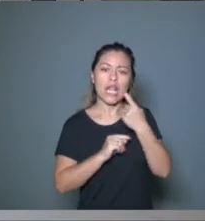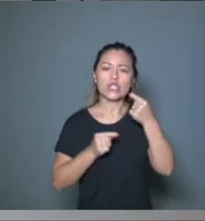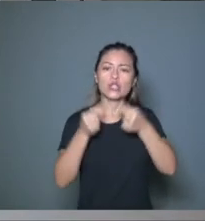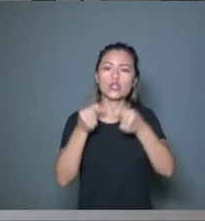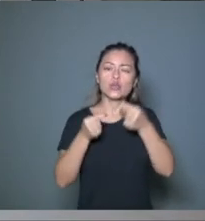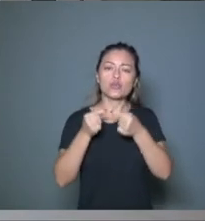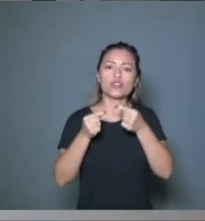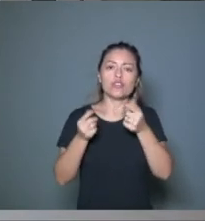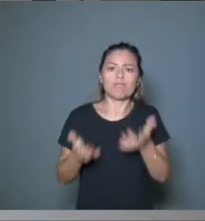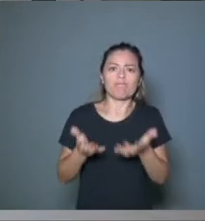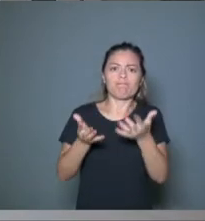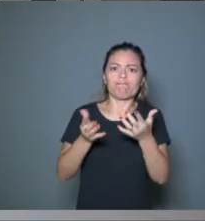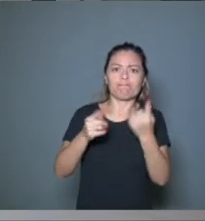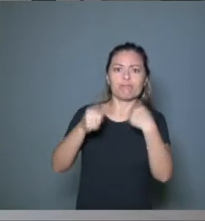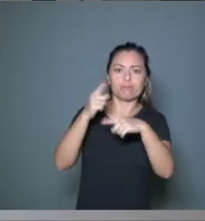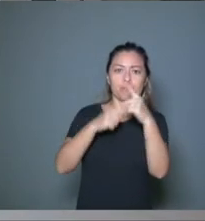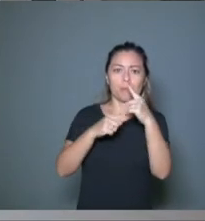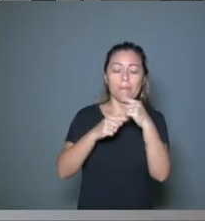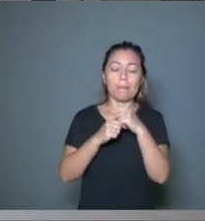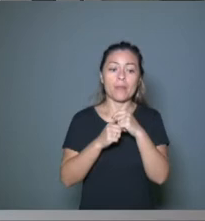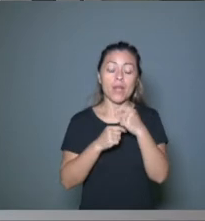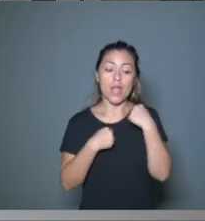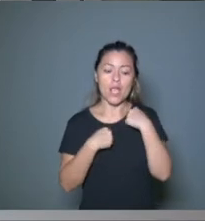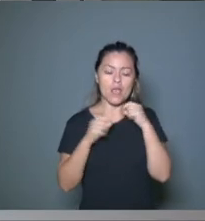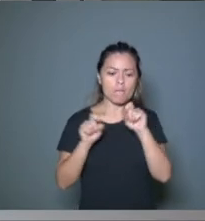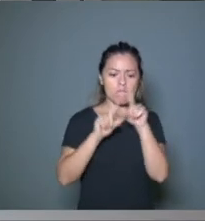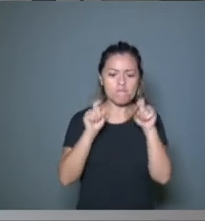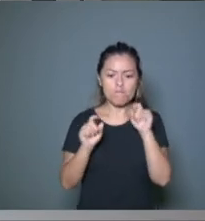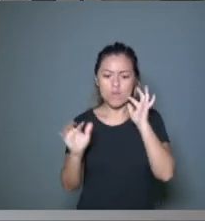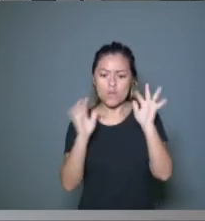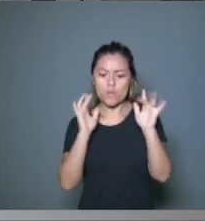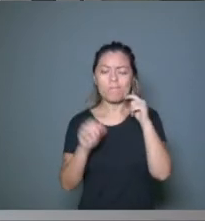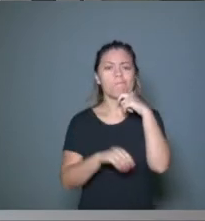The first is also about growth.